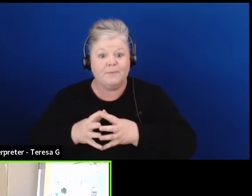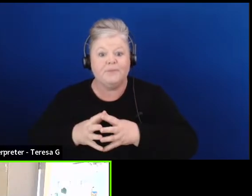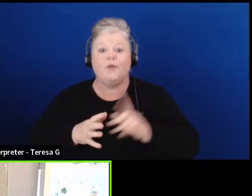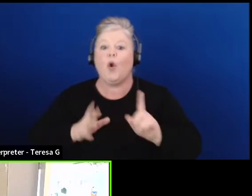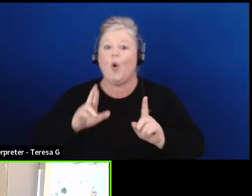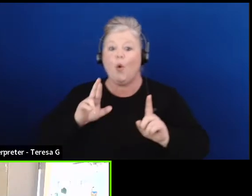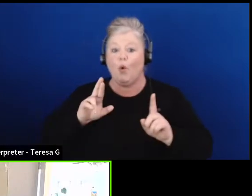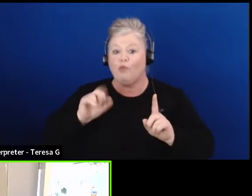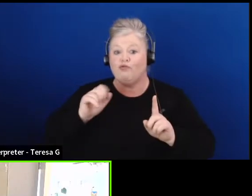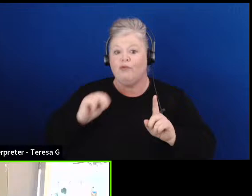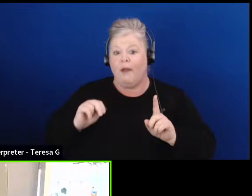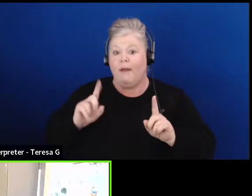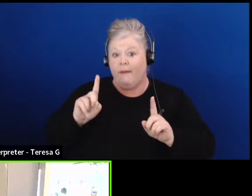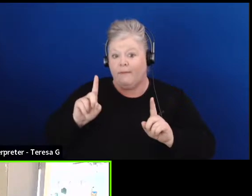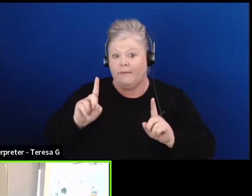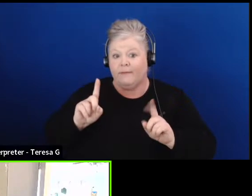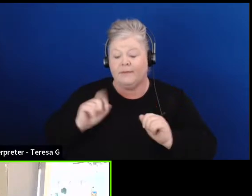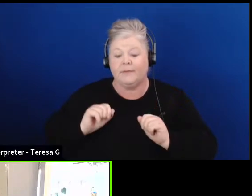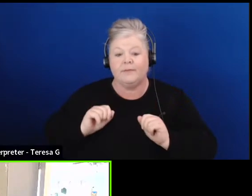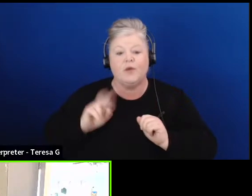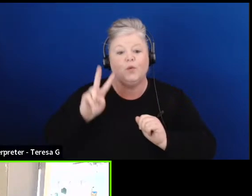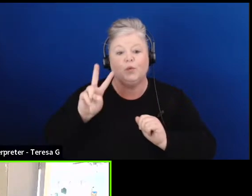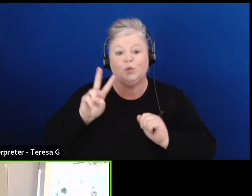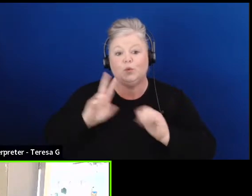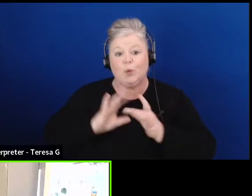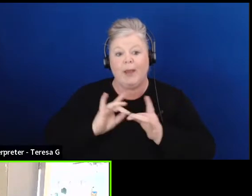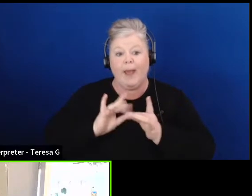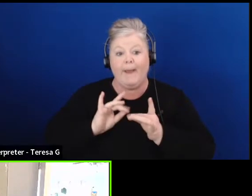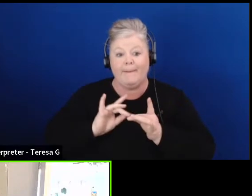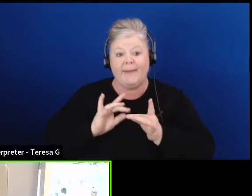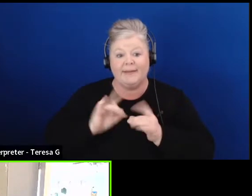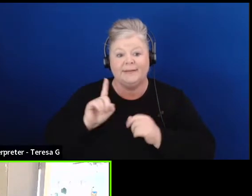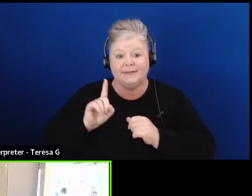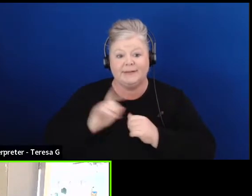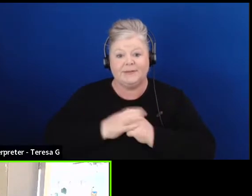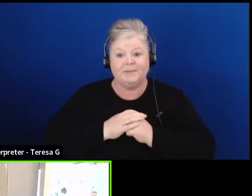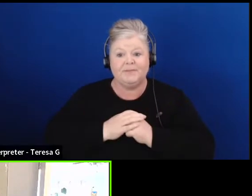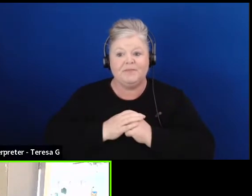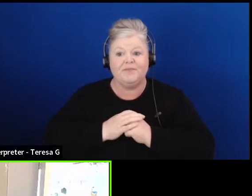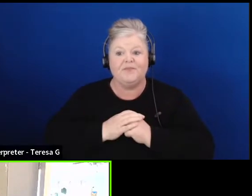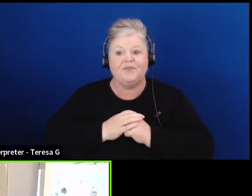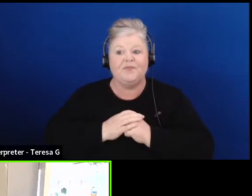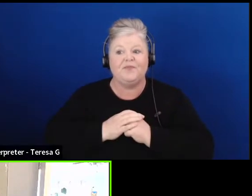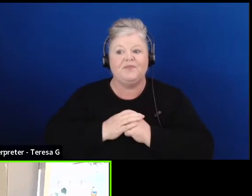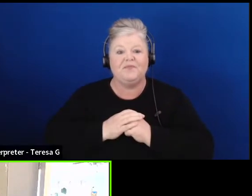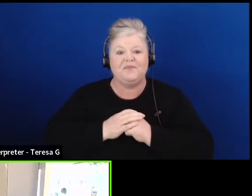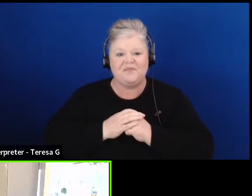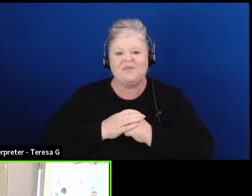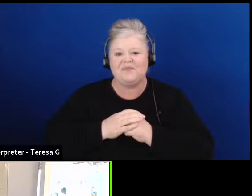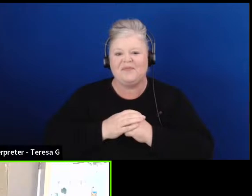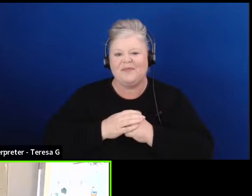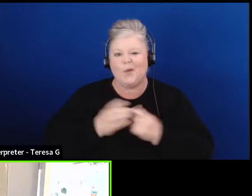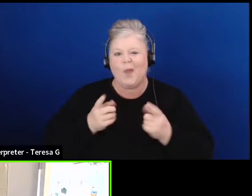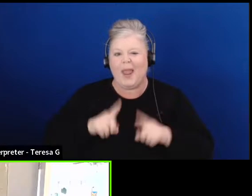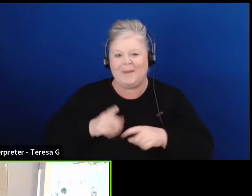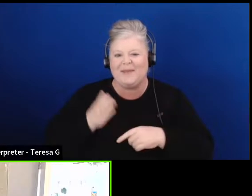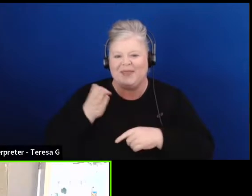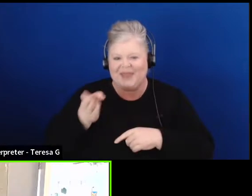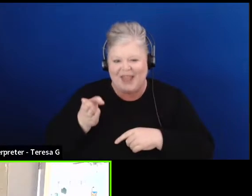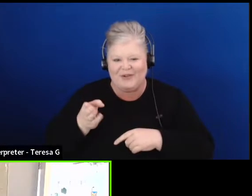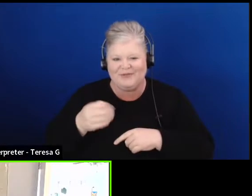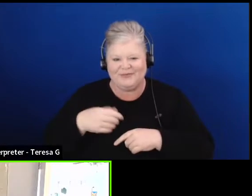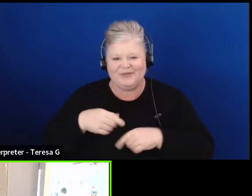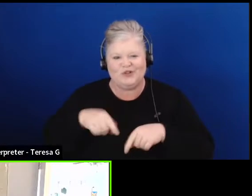wanted to, 2 comments things that happened out there. One is the children